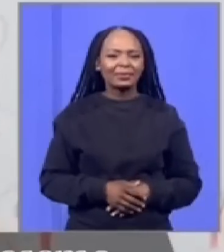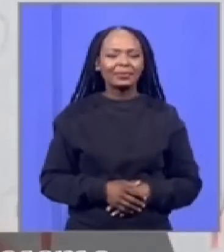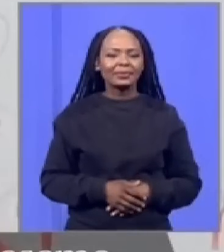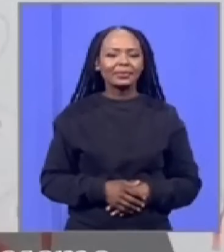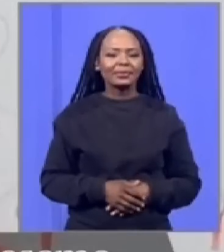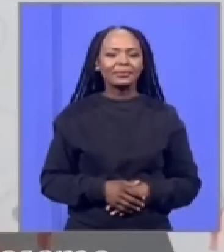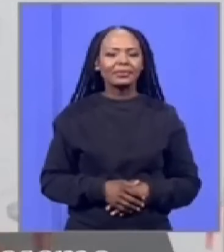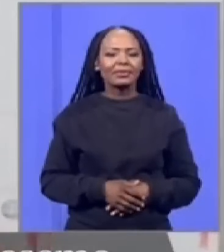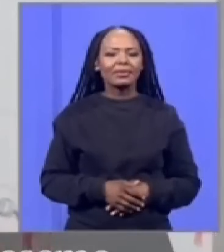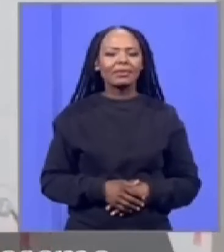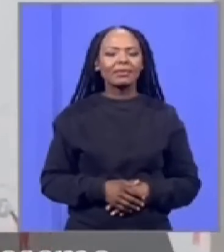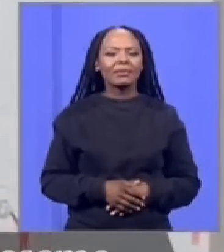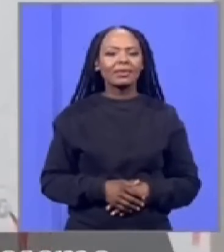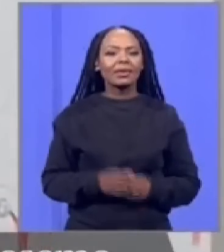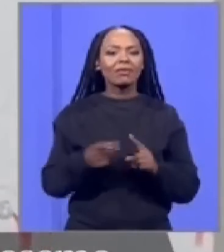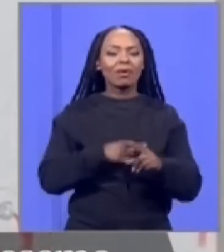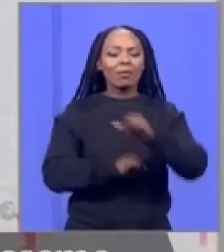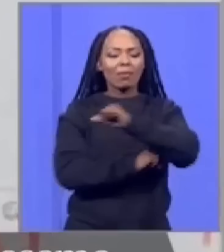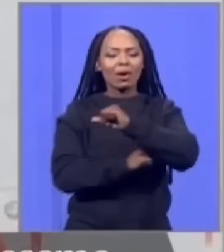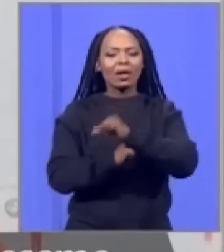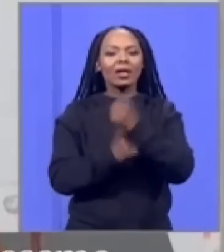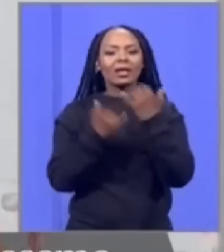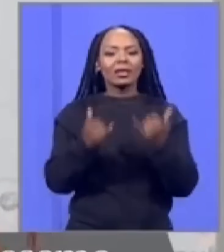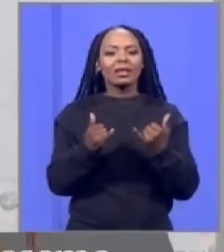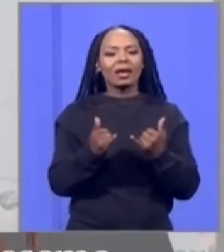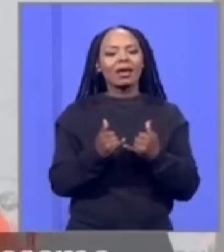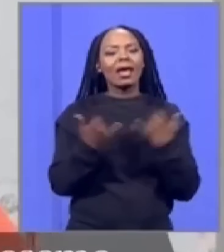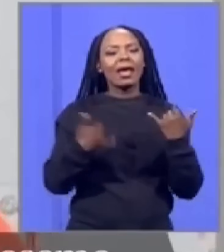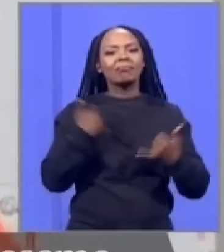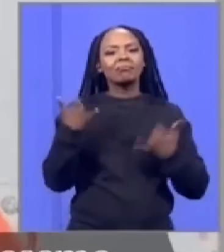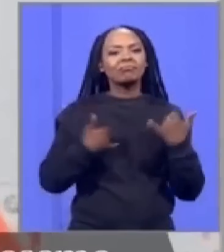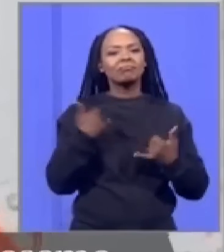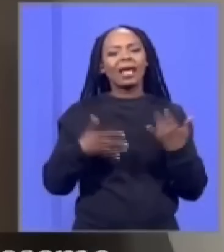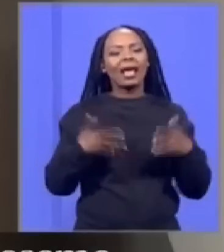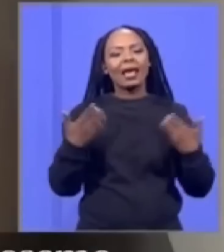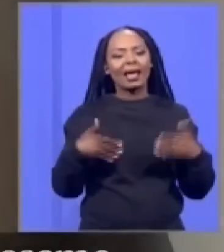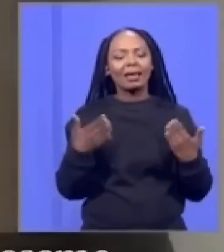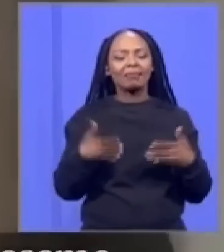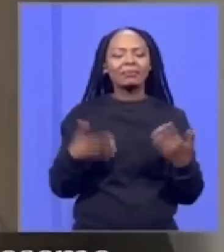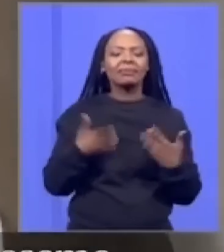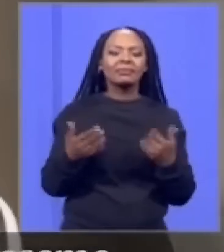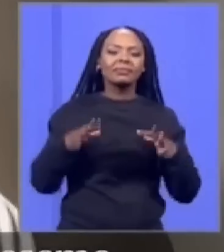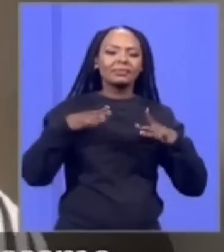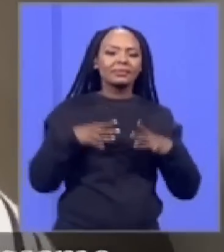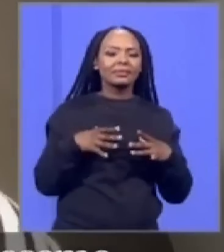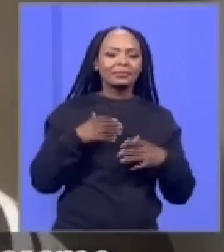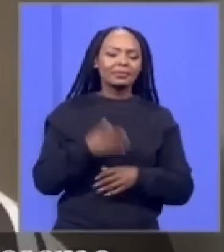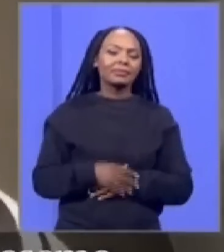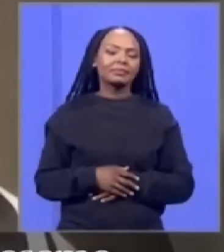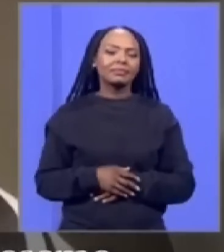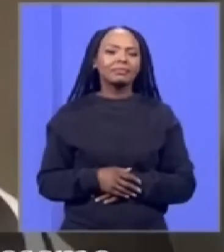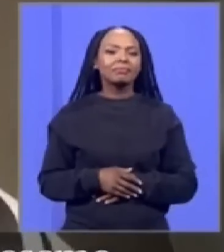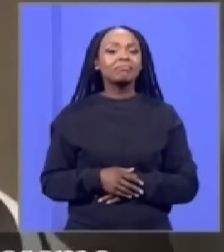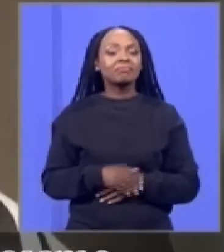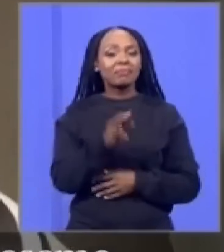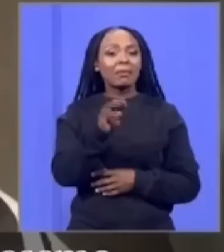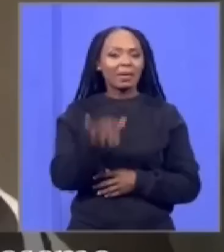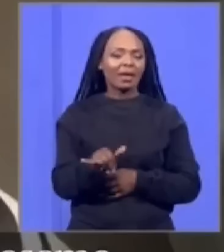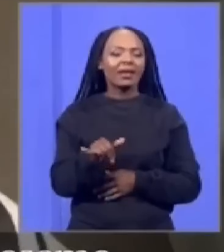From the Sesotho Foundation, we're wishing everybody a happy festive season and a Merry Christmas. A Merry Christmas and a happy New